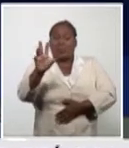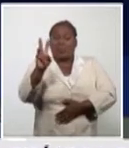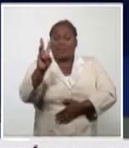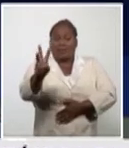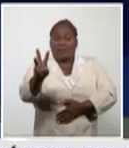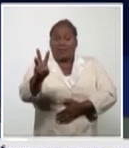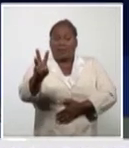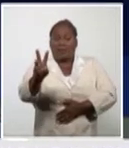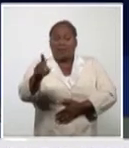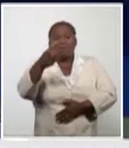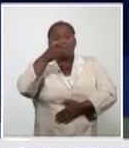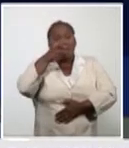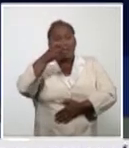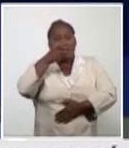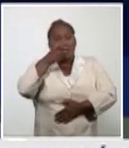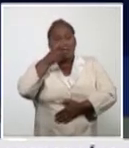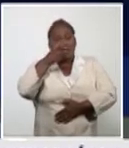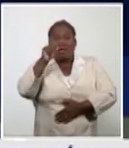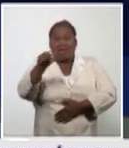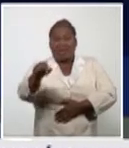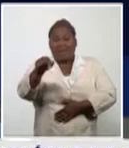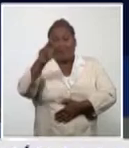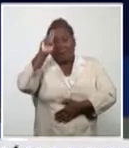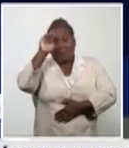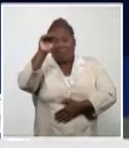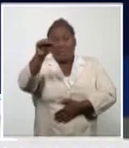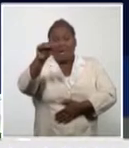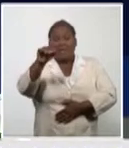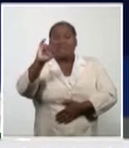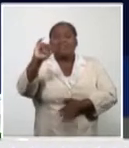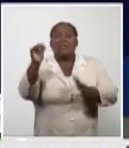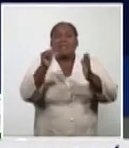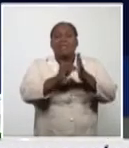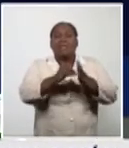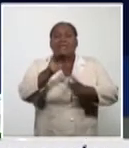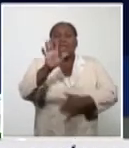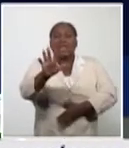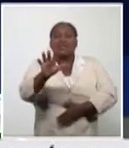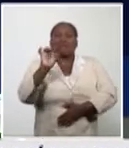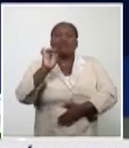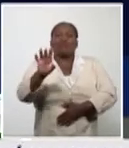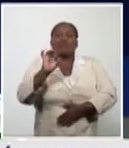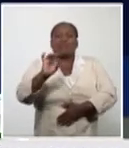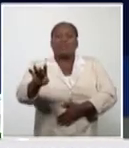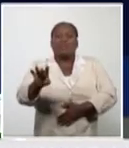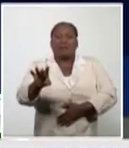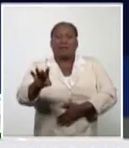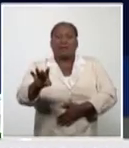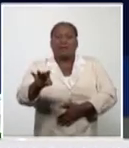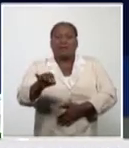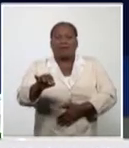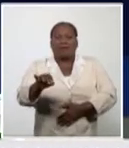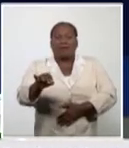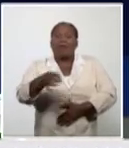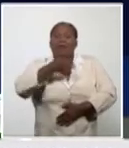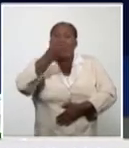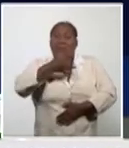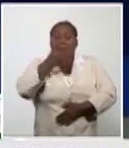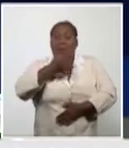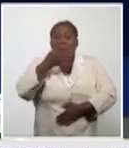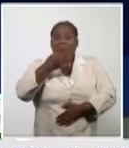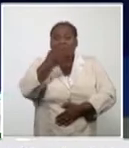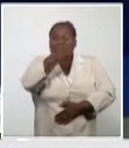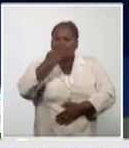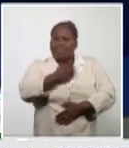1,947 were suspected cases, 753 were laboratory-confirmed COVID-19 cases. A total of